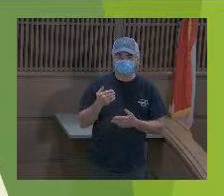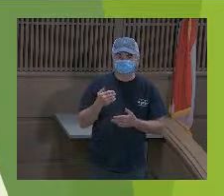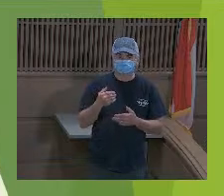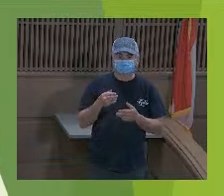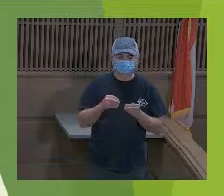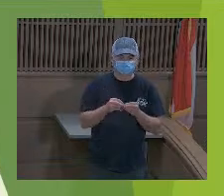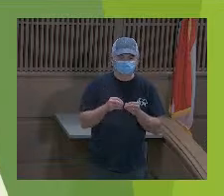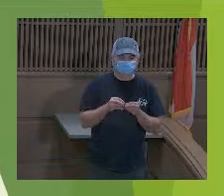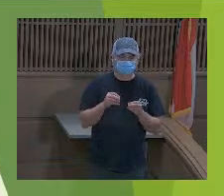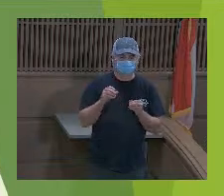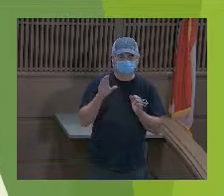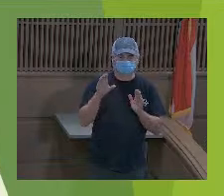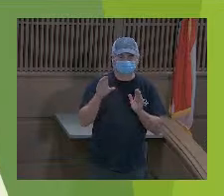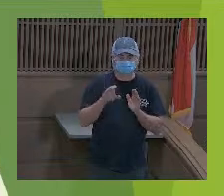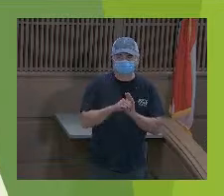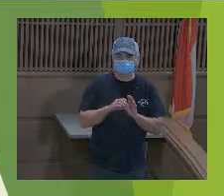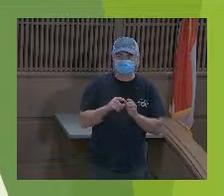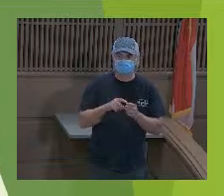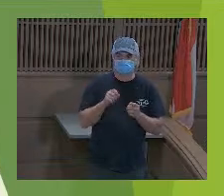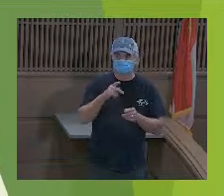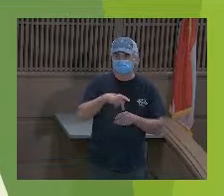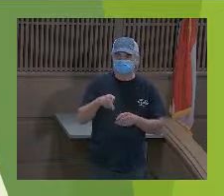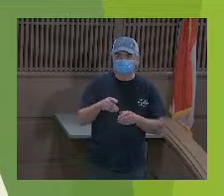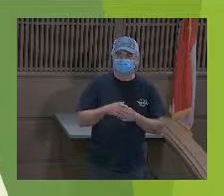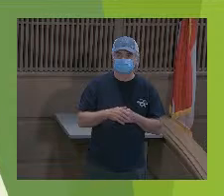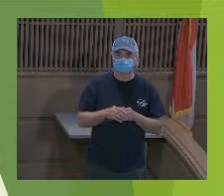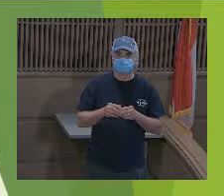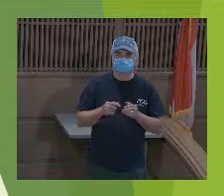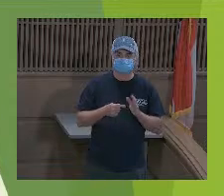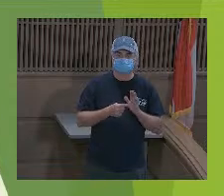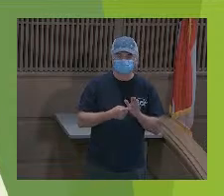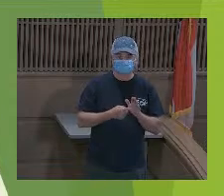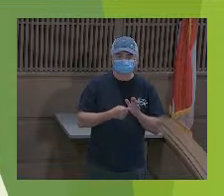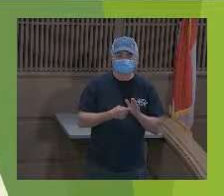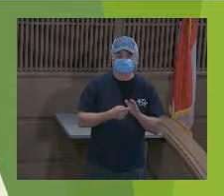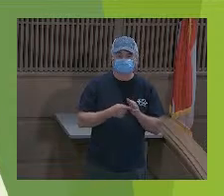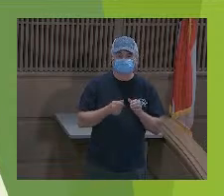slides are from Phoebe Putney. They're going to show us this